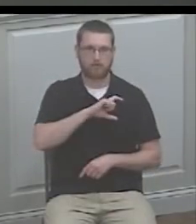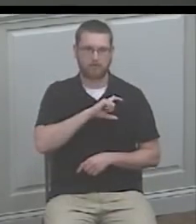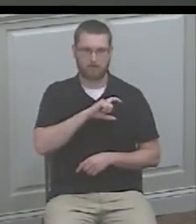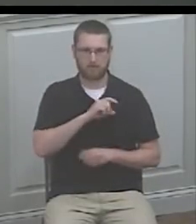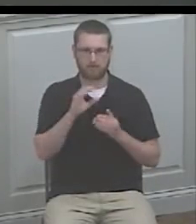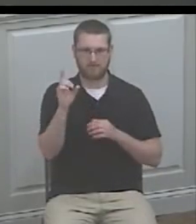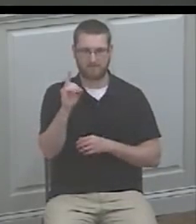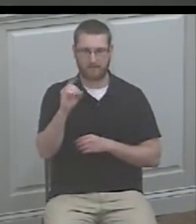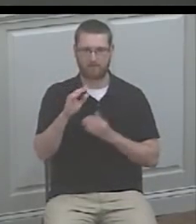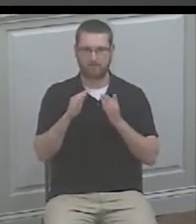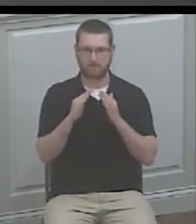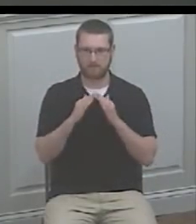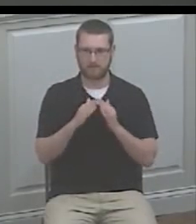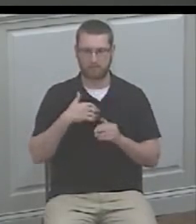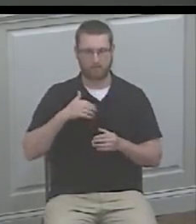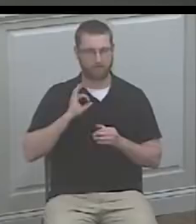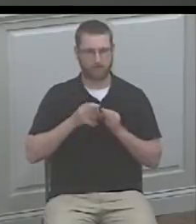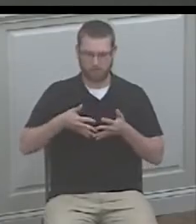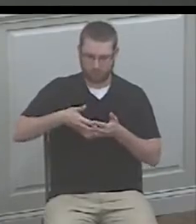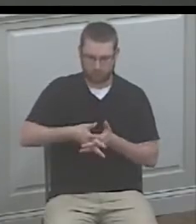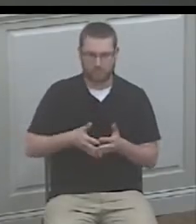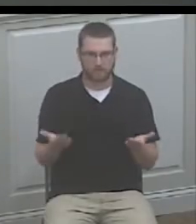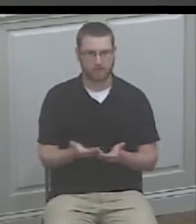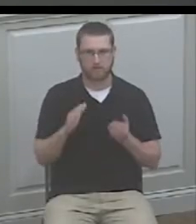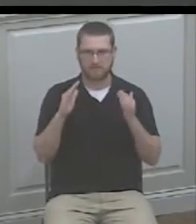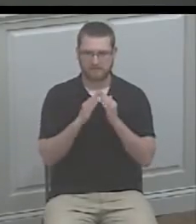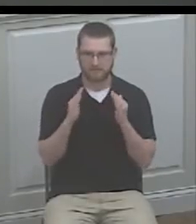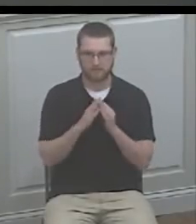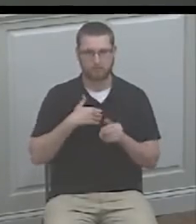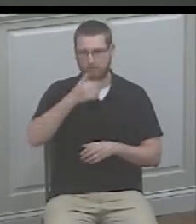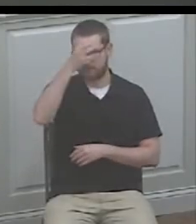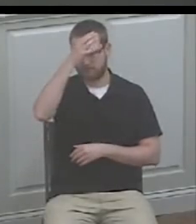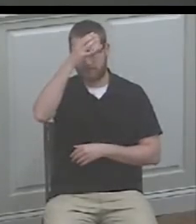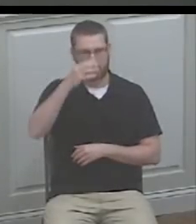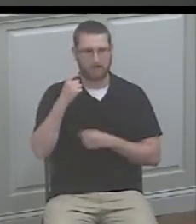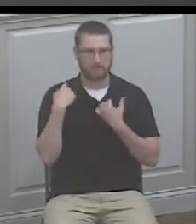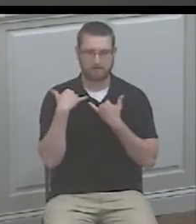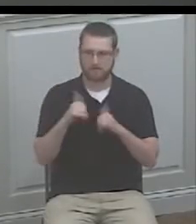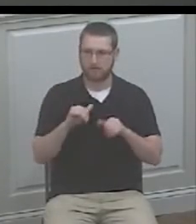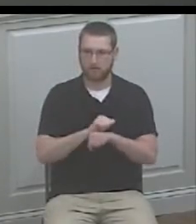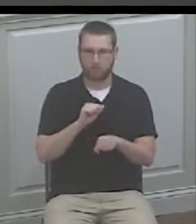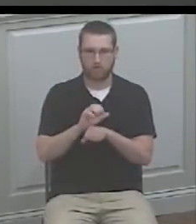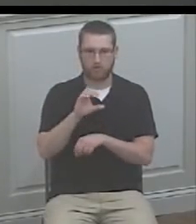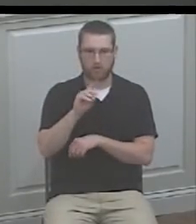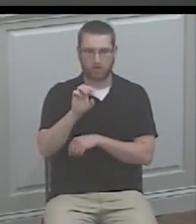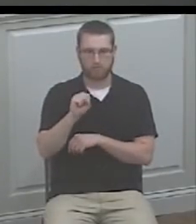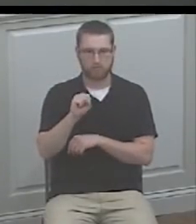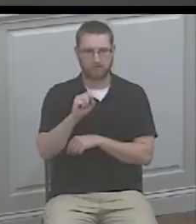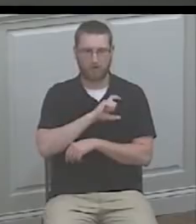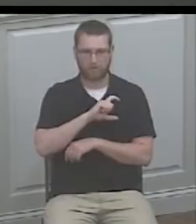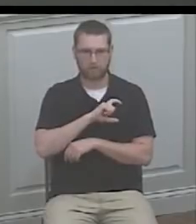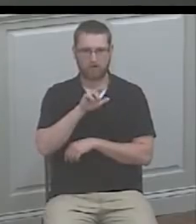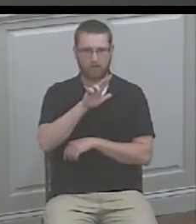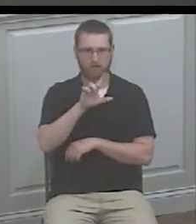Danville. My family is deeply rooted in service to the city as my father continues to serve as a codes officer with almost 38 years of